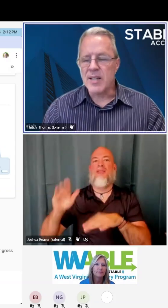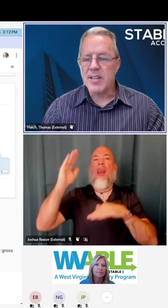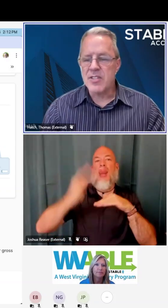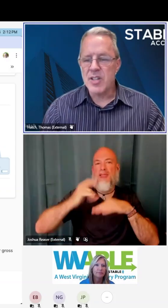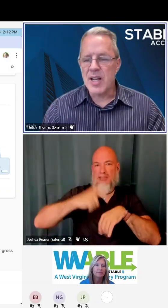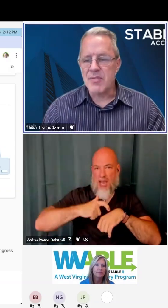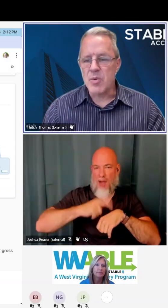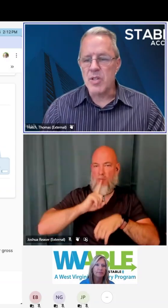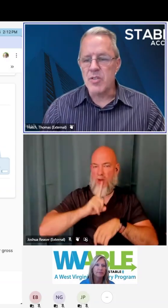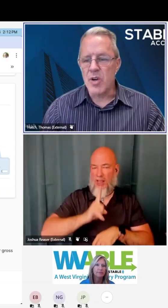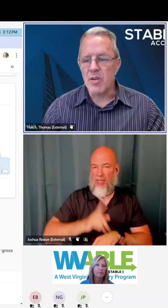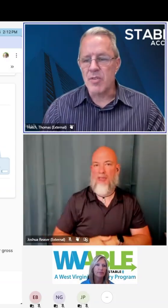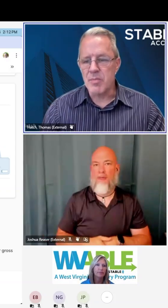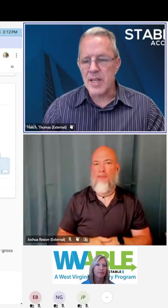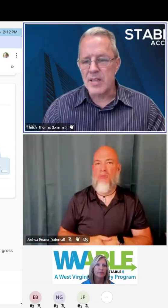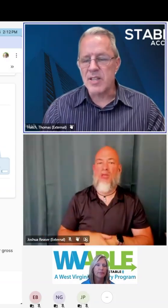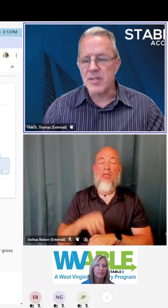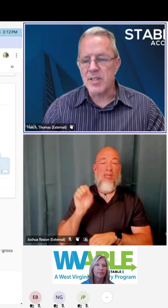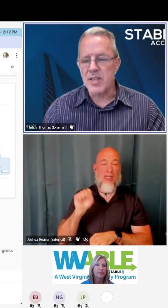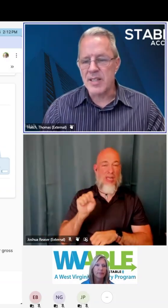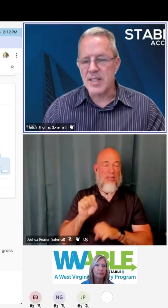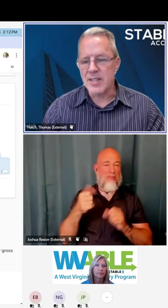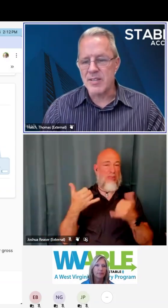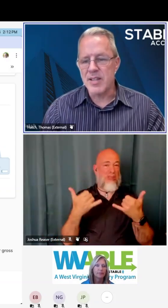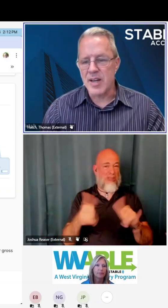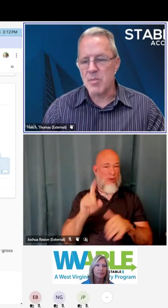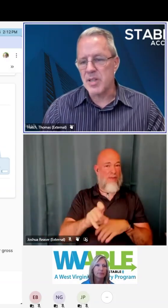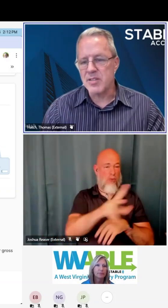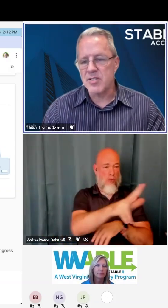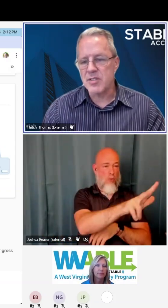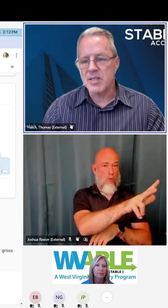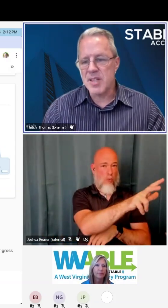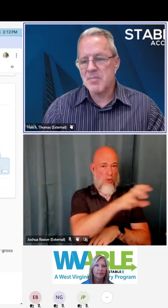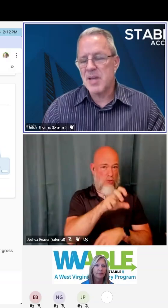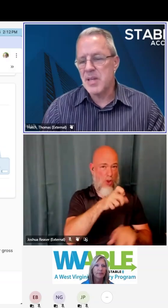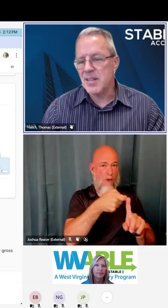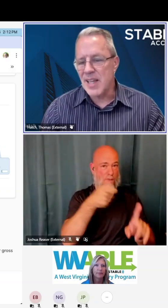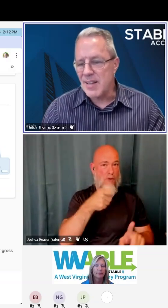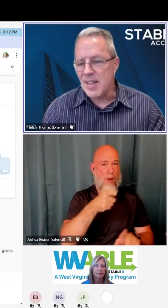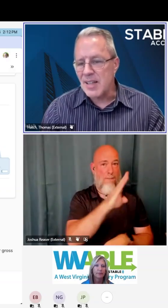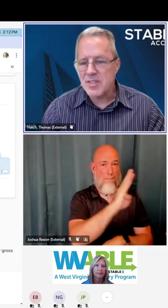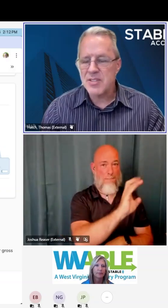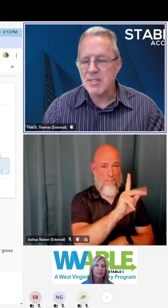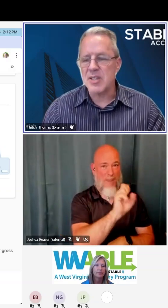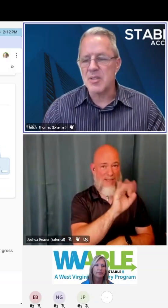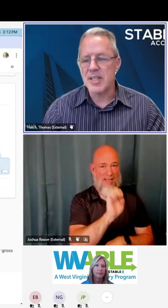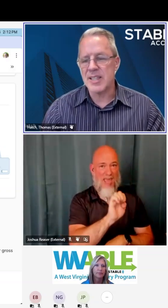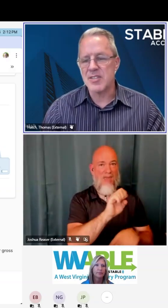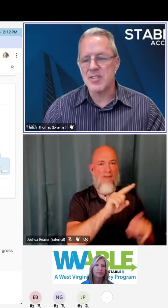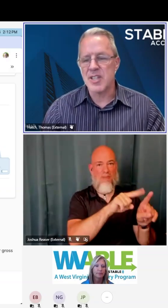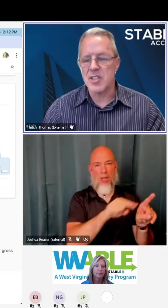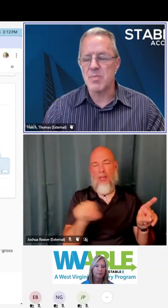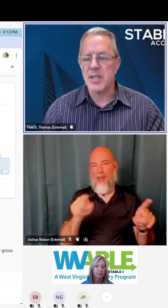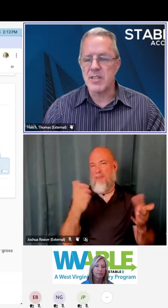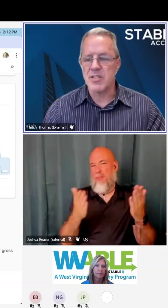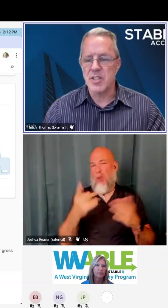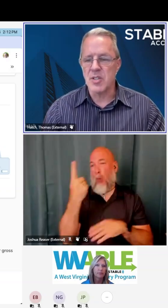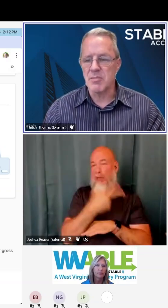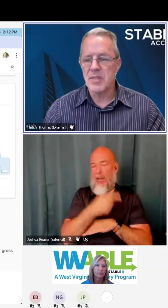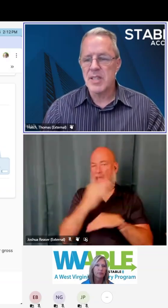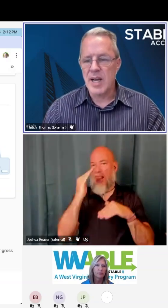Correct. Yeah, they still have to withdraw from BankSafe and get it there, but it may be a day less, in a sense,